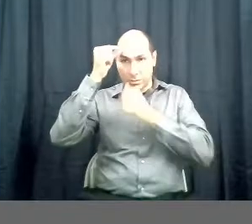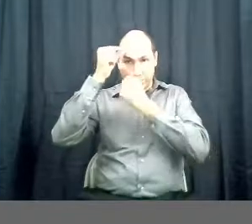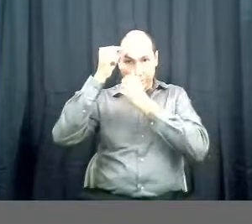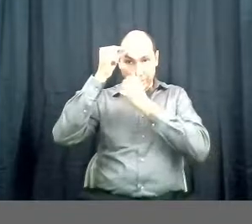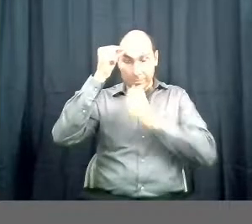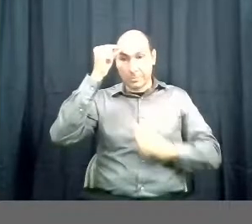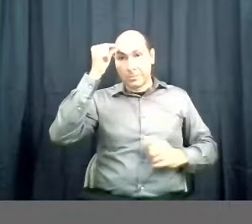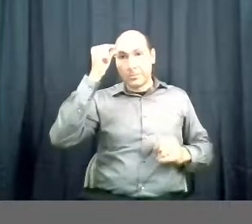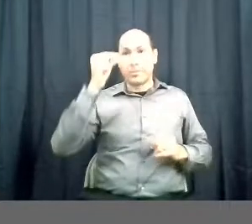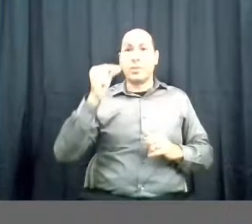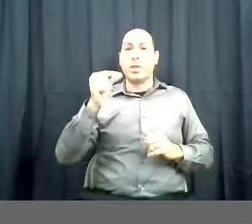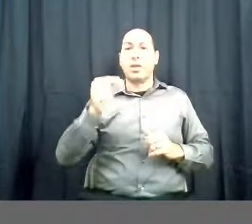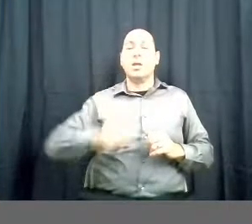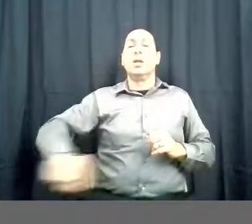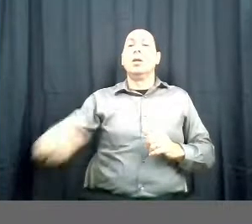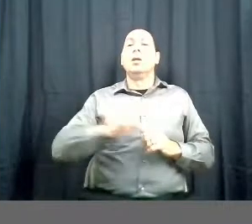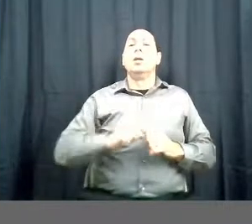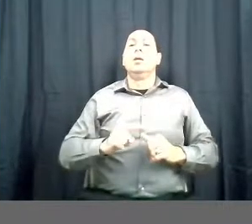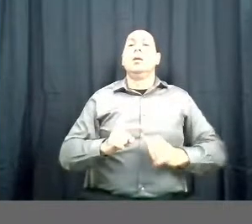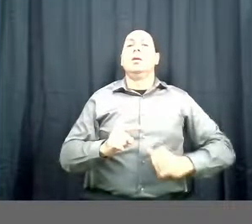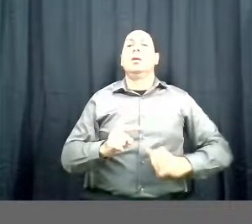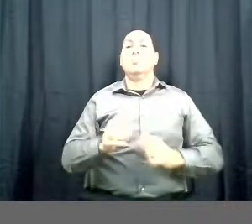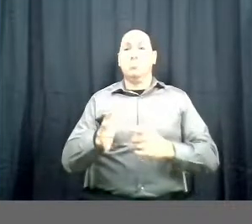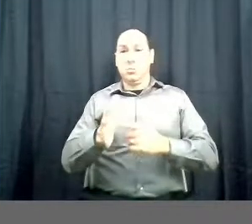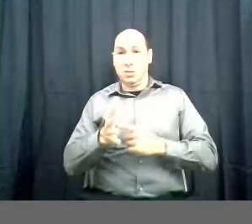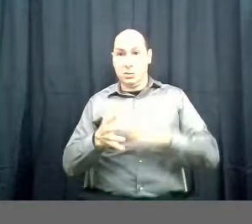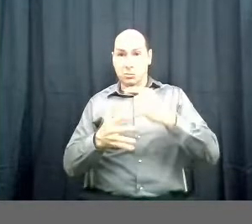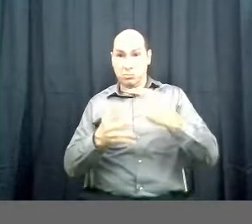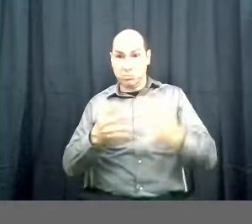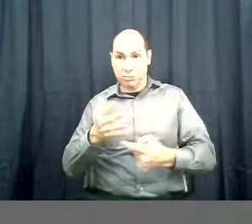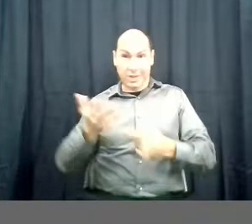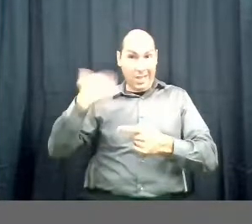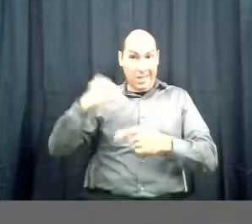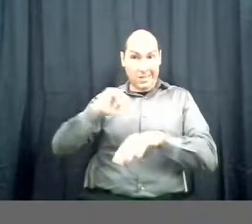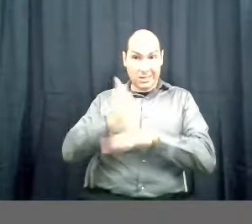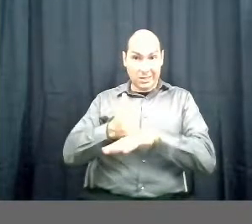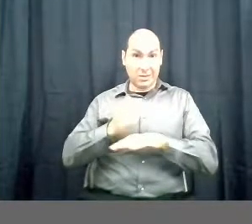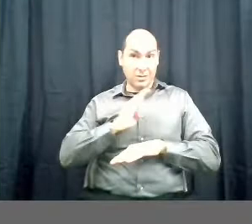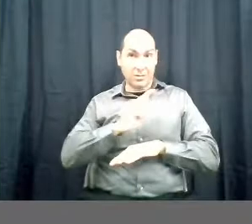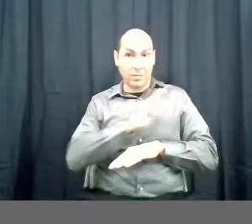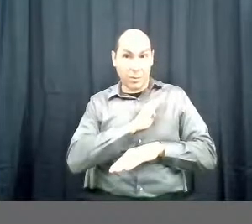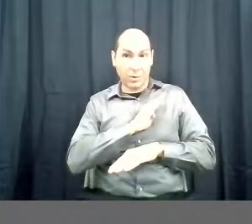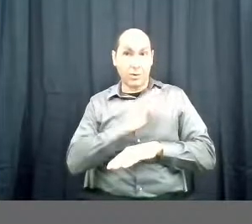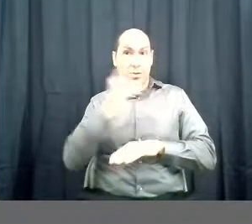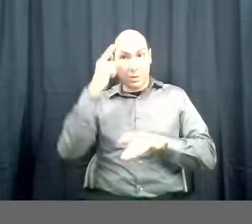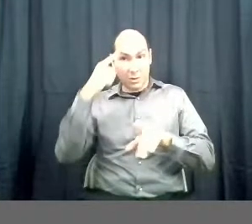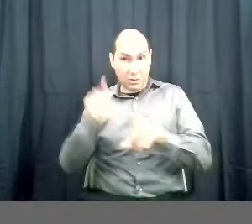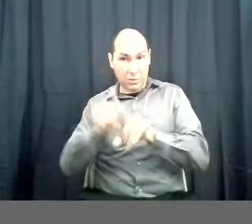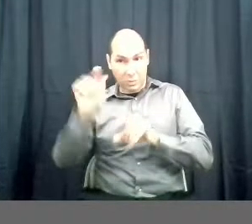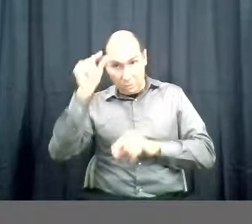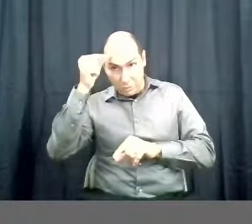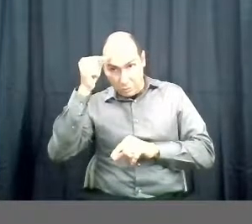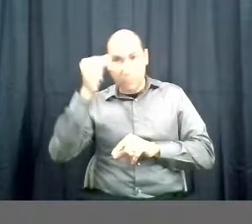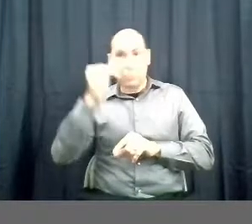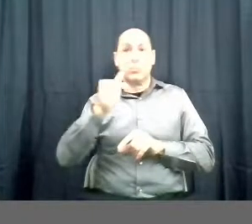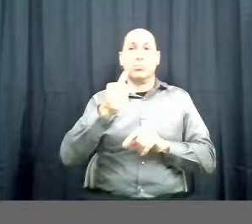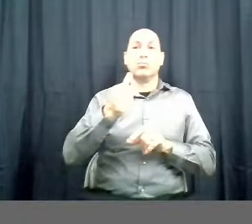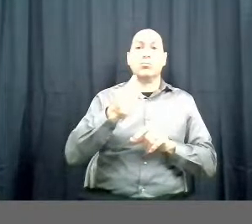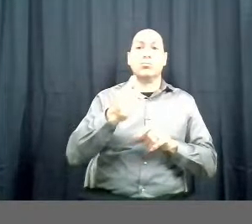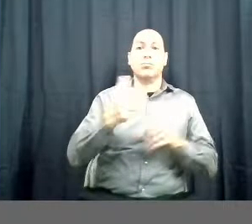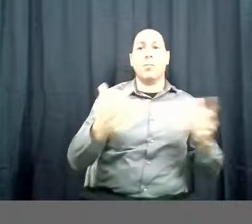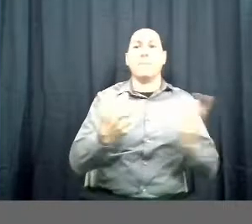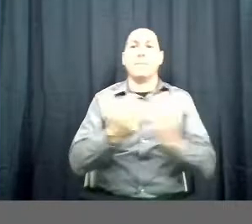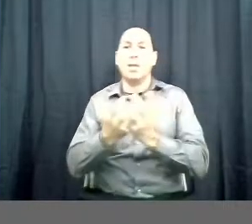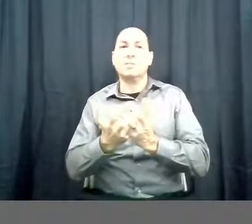in compliance with the requirements which were previously established by the board and agreed by the government. Thank you,